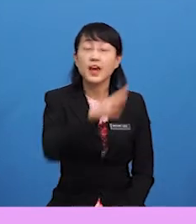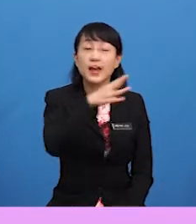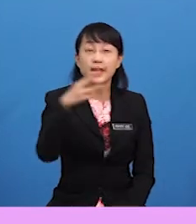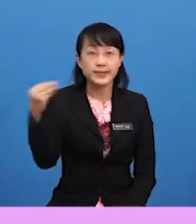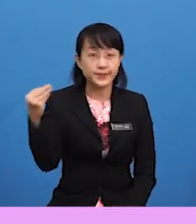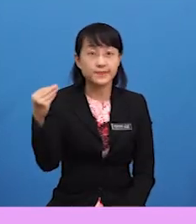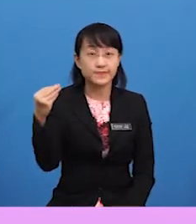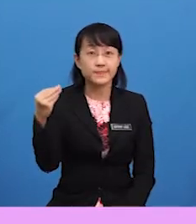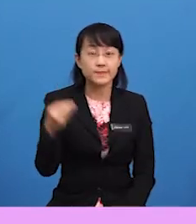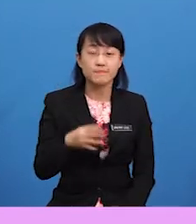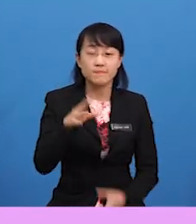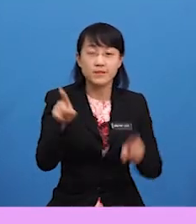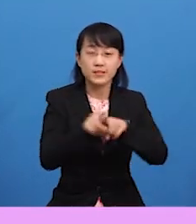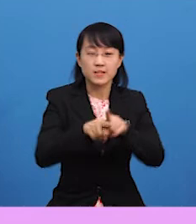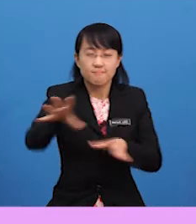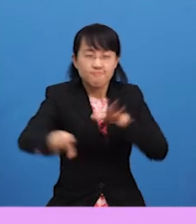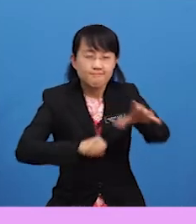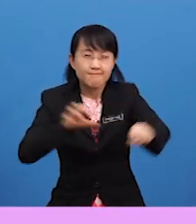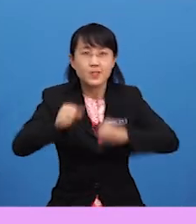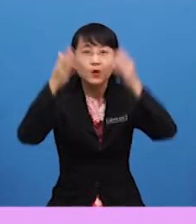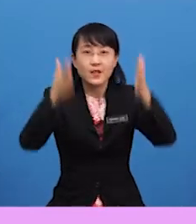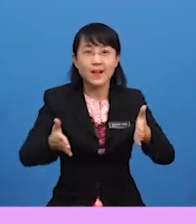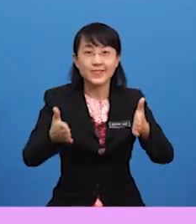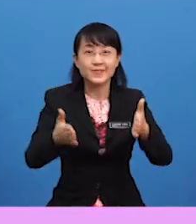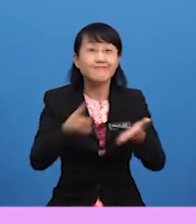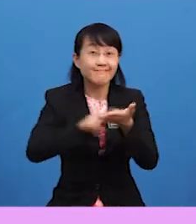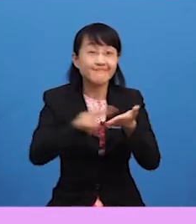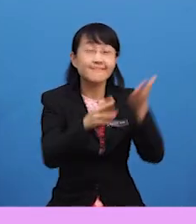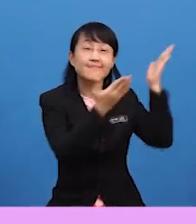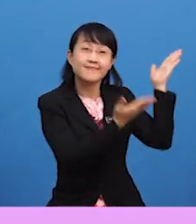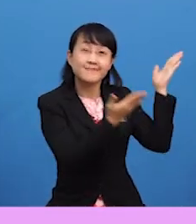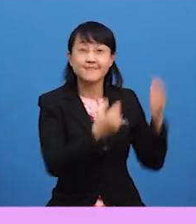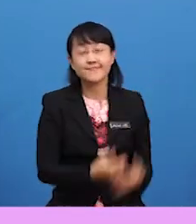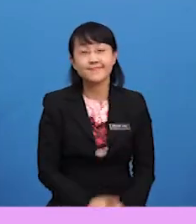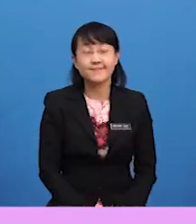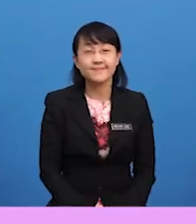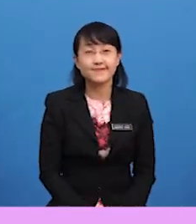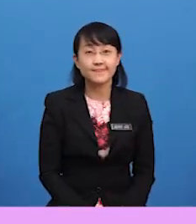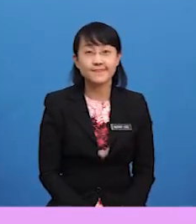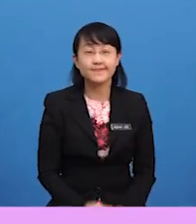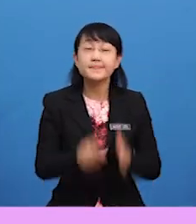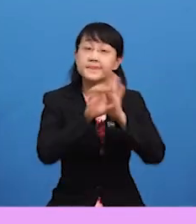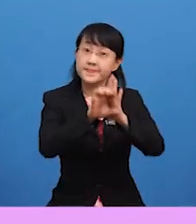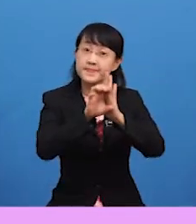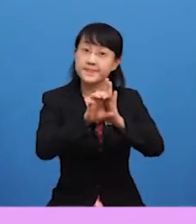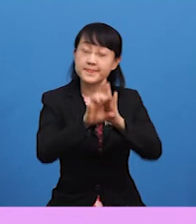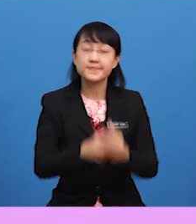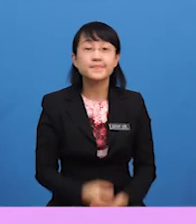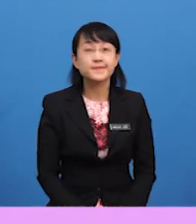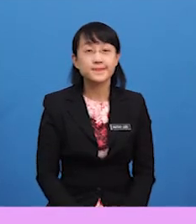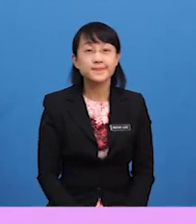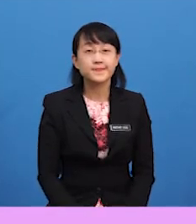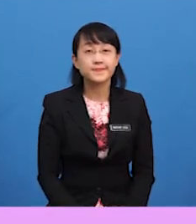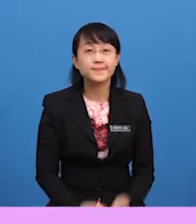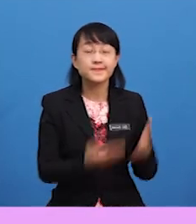And is like a greedy person. You add more information to a sentence. For example, I